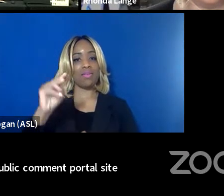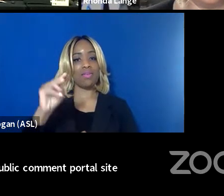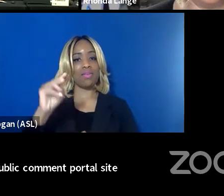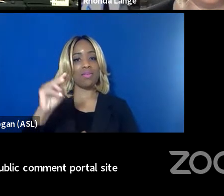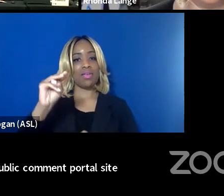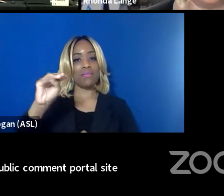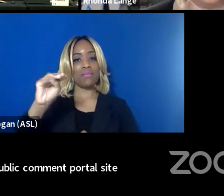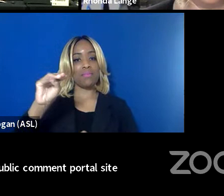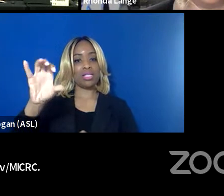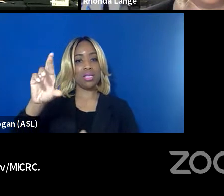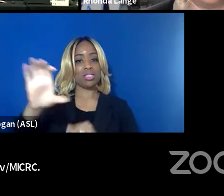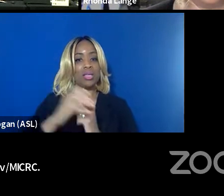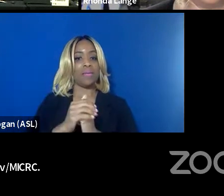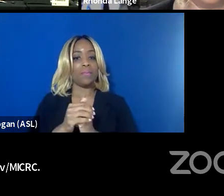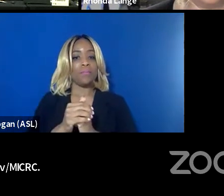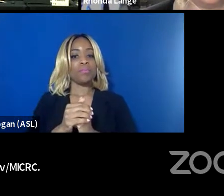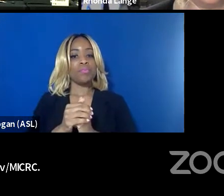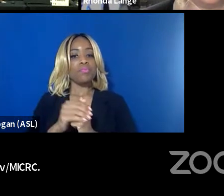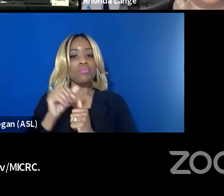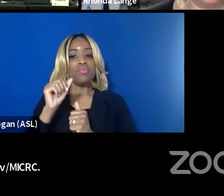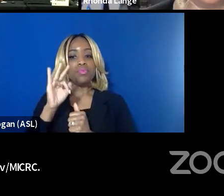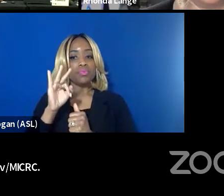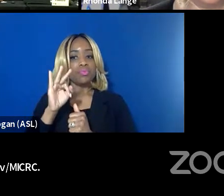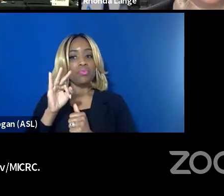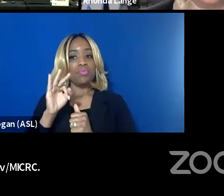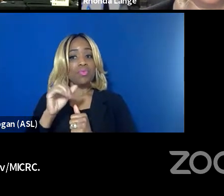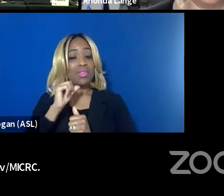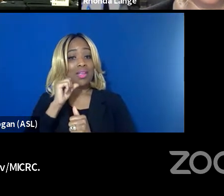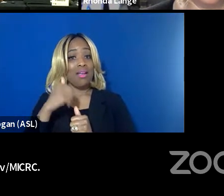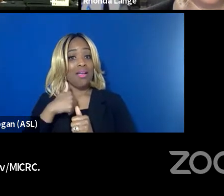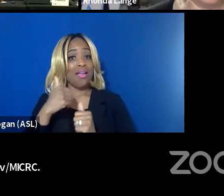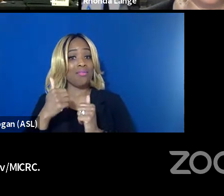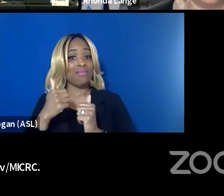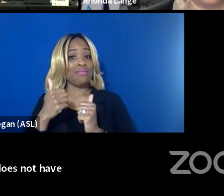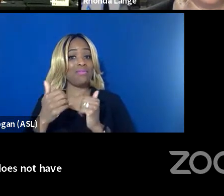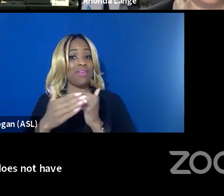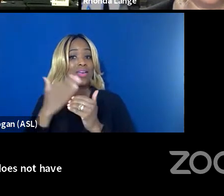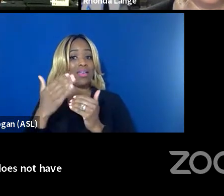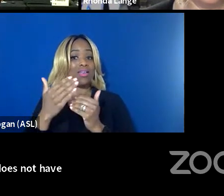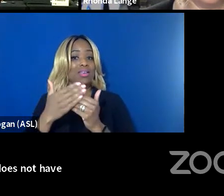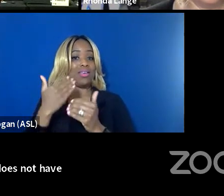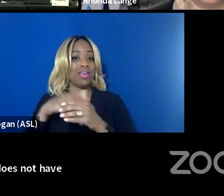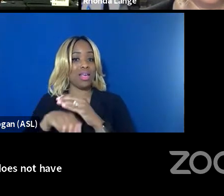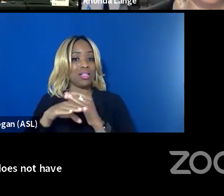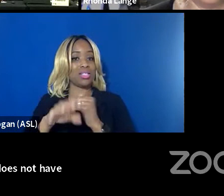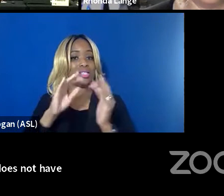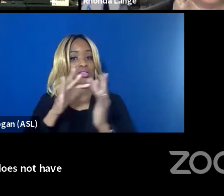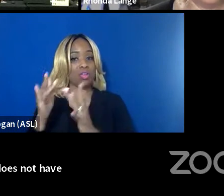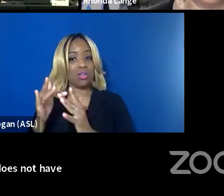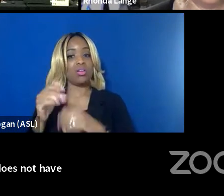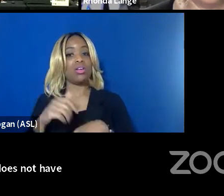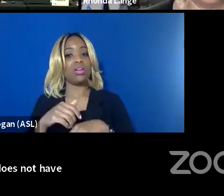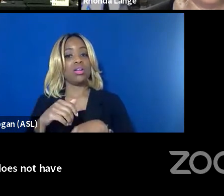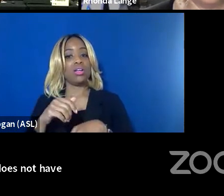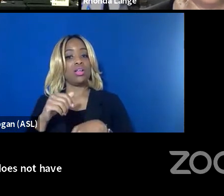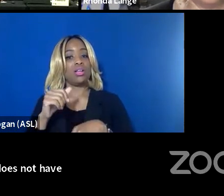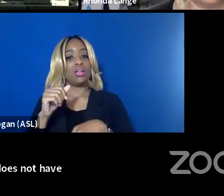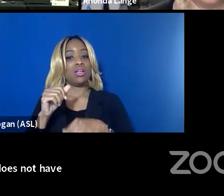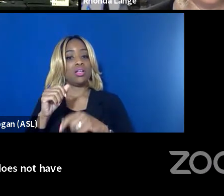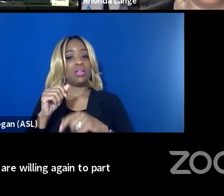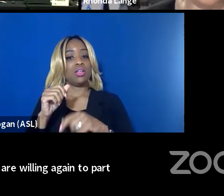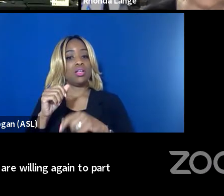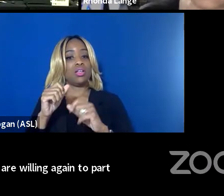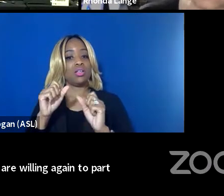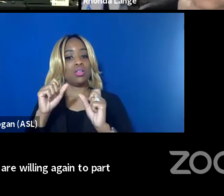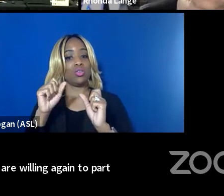www.michigan.gov/MICRC. If you're someone that does not have easy access to the internet, or you are willing again to part with your comments today, you can